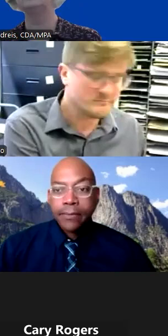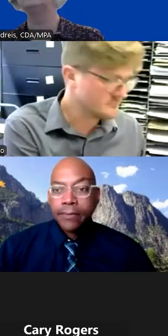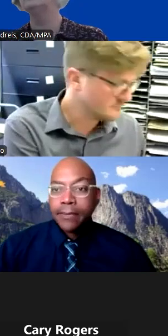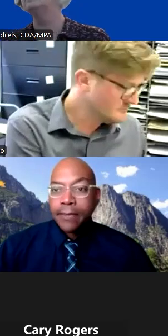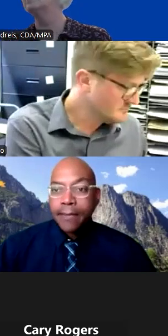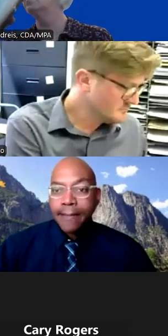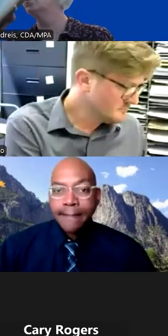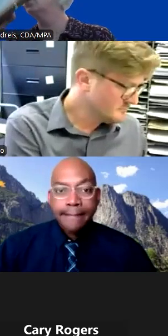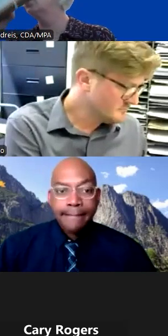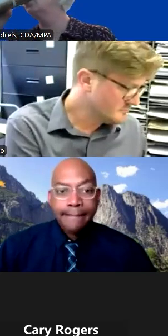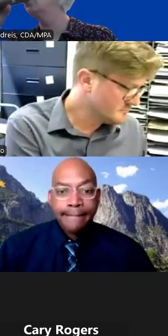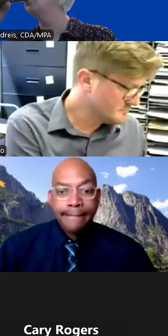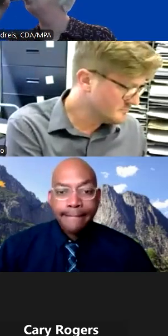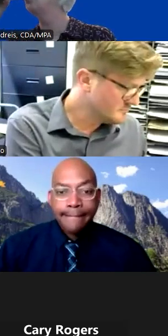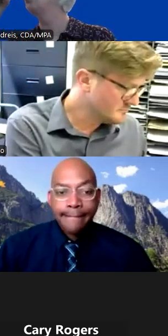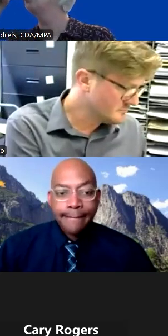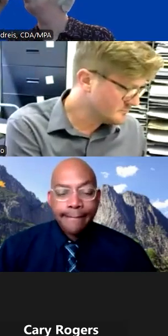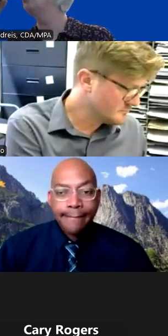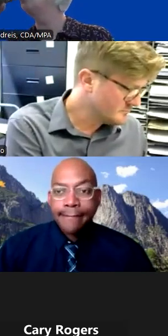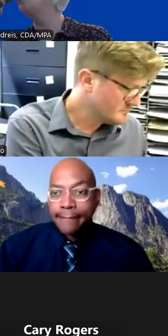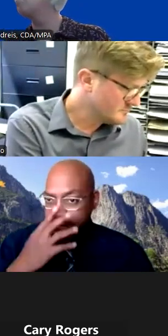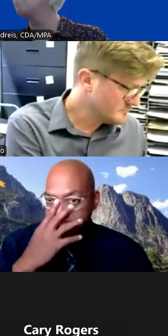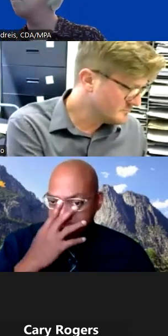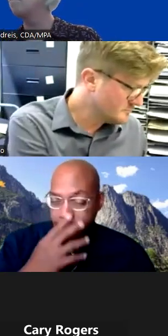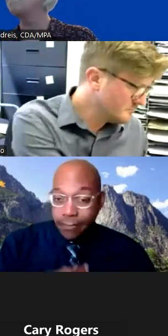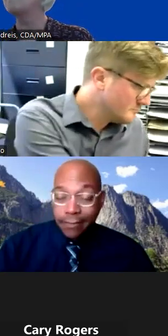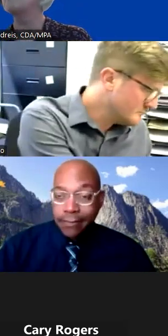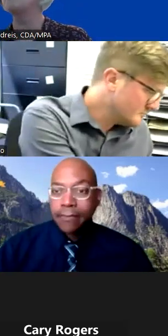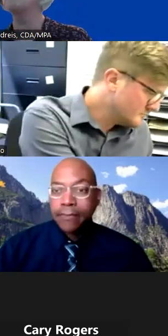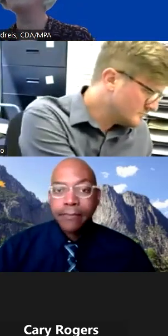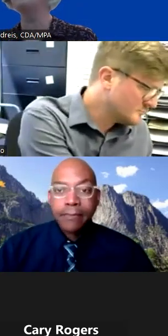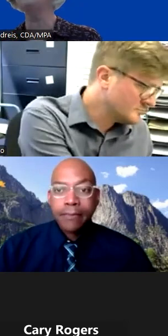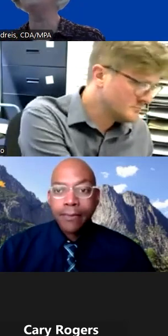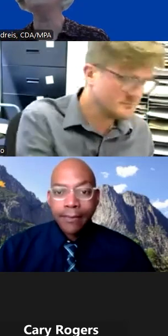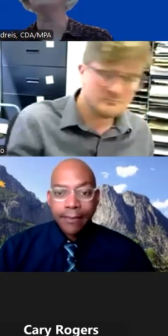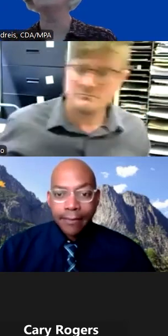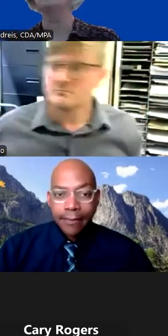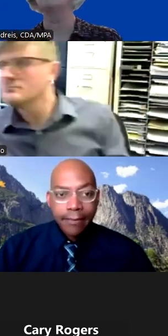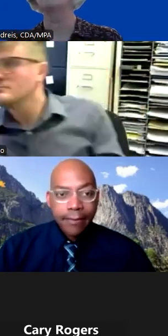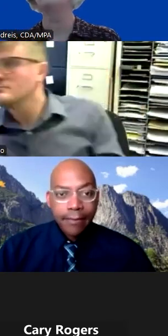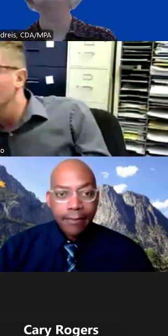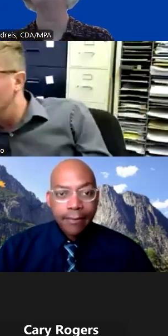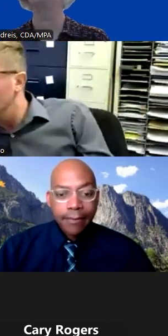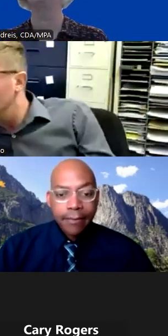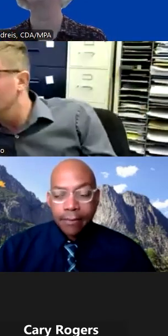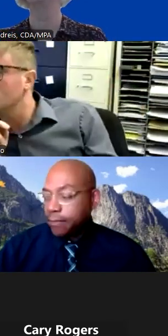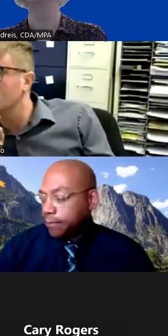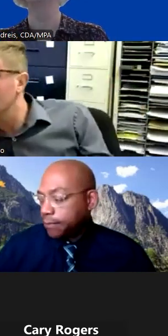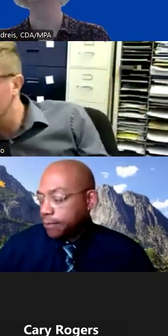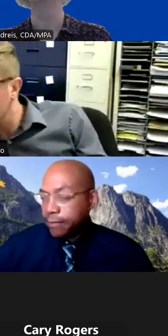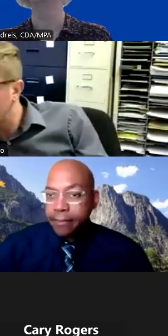And we've had some really good conversations with DHCS just around how to get information out to like medical providers